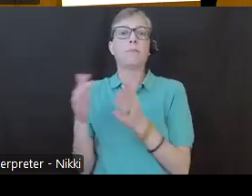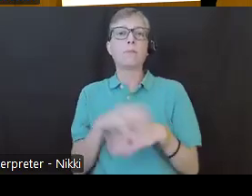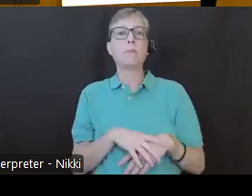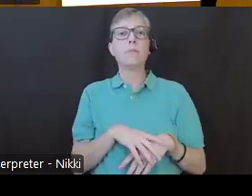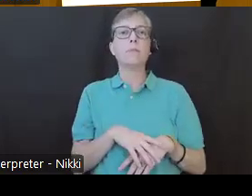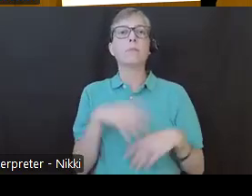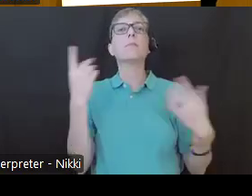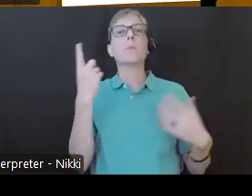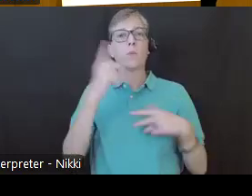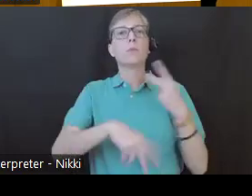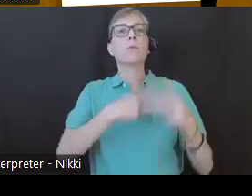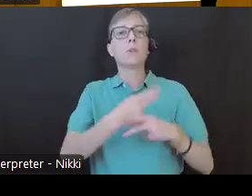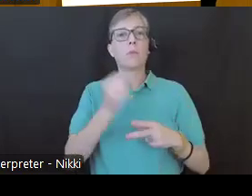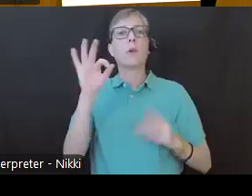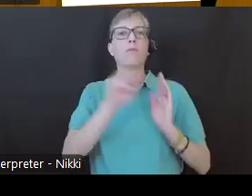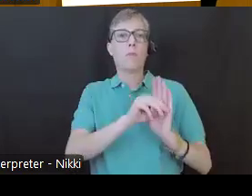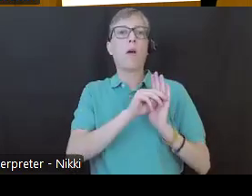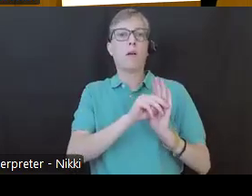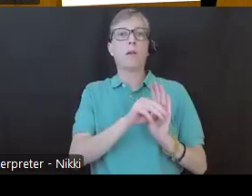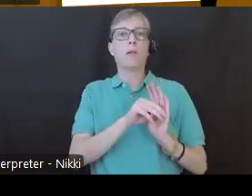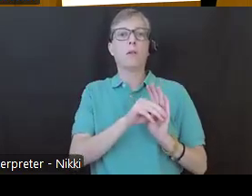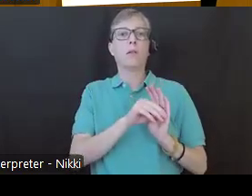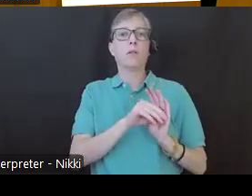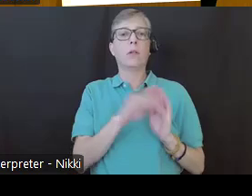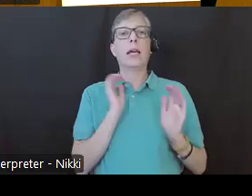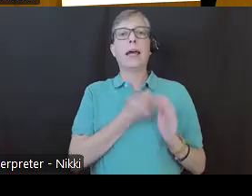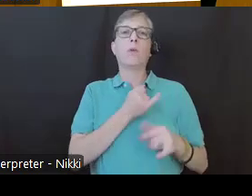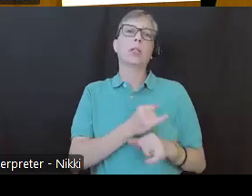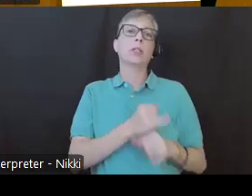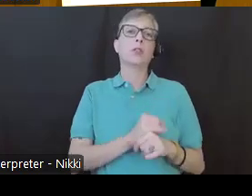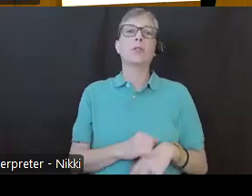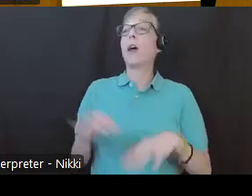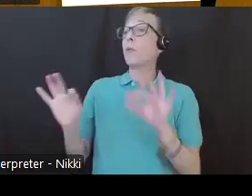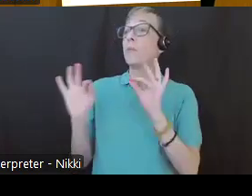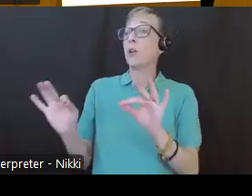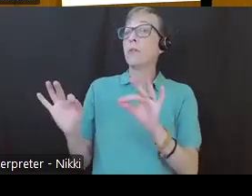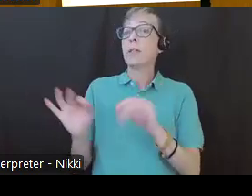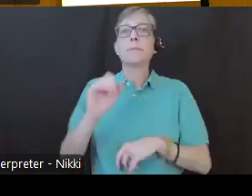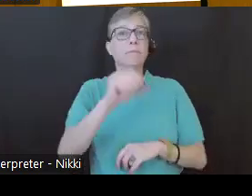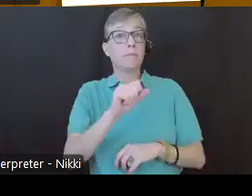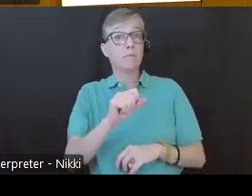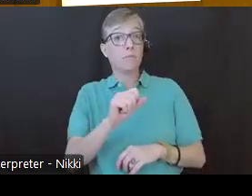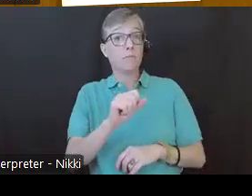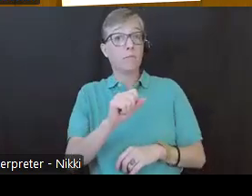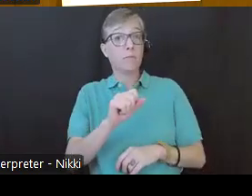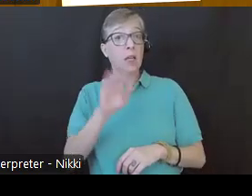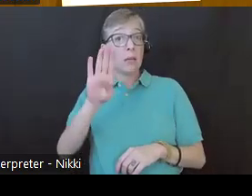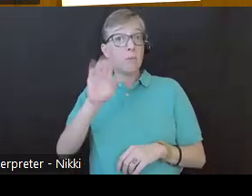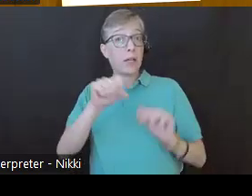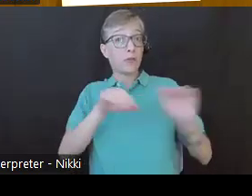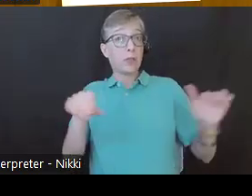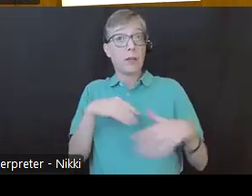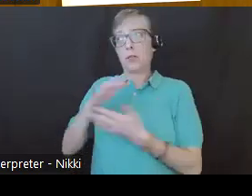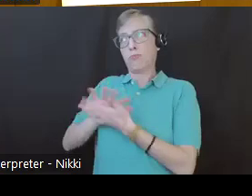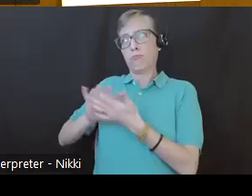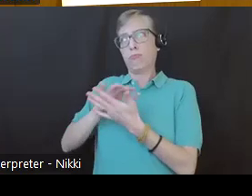this model in a limited fashion at our institution. That's perfect. Yeah. And they're bachelor's level, they're trained by? I'm unclear about their level of